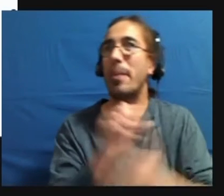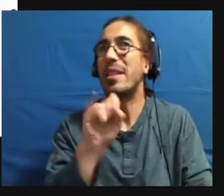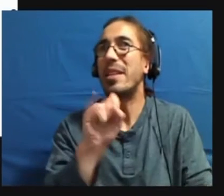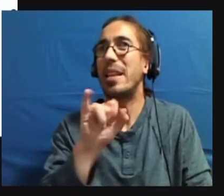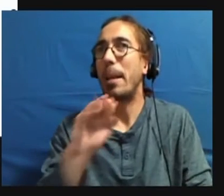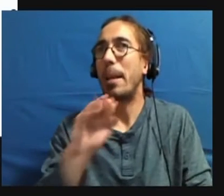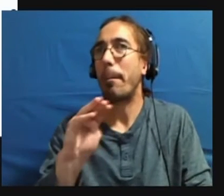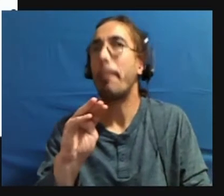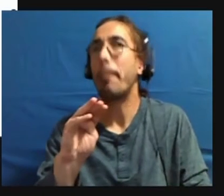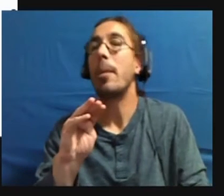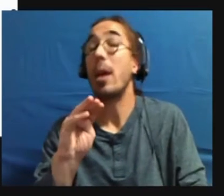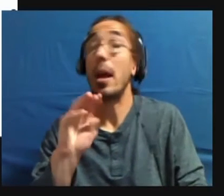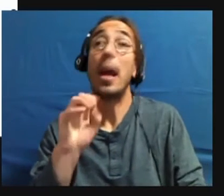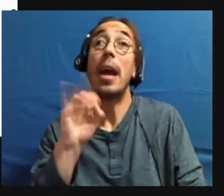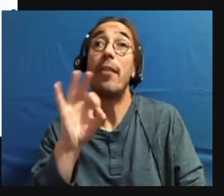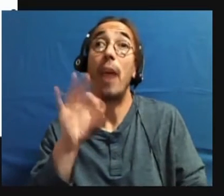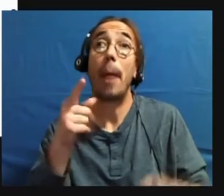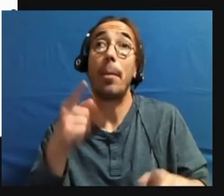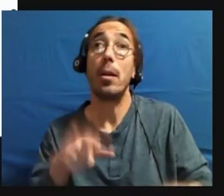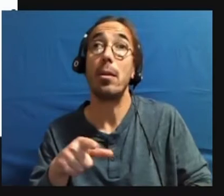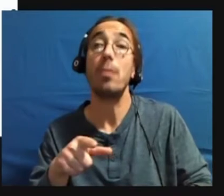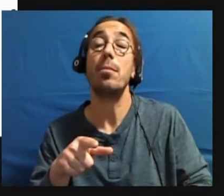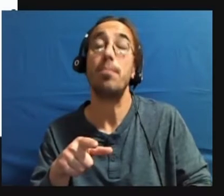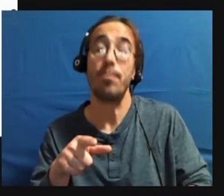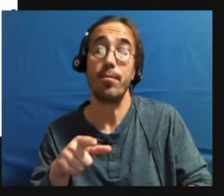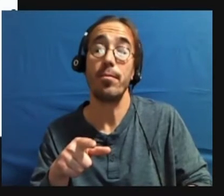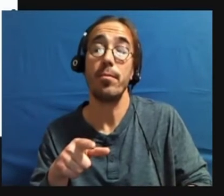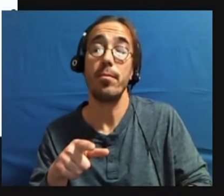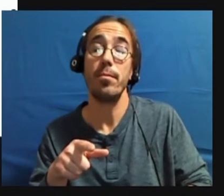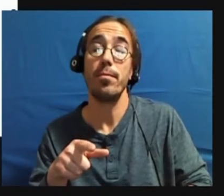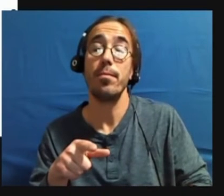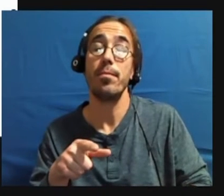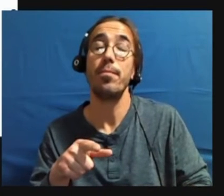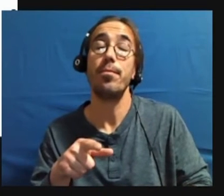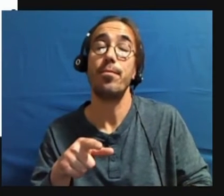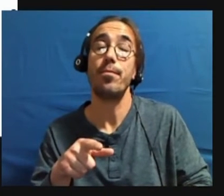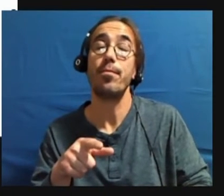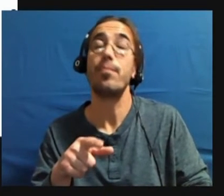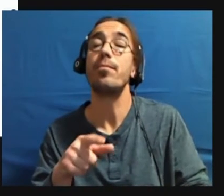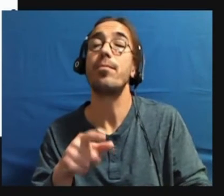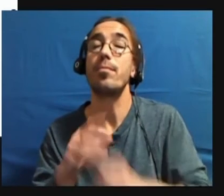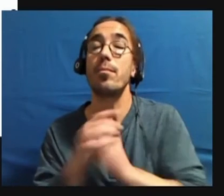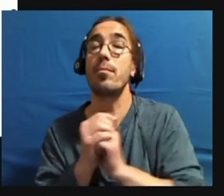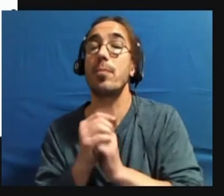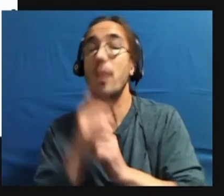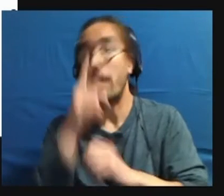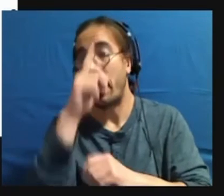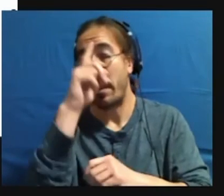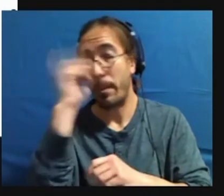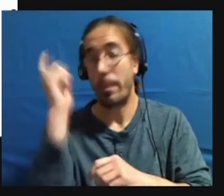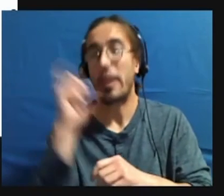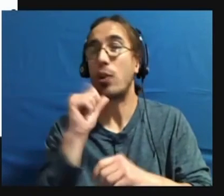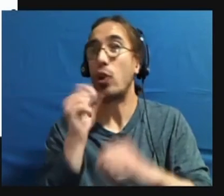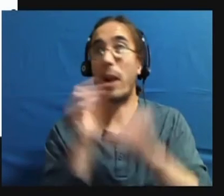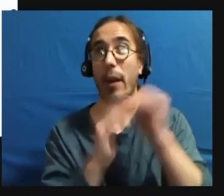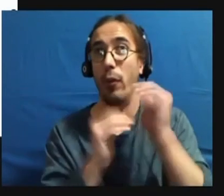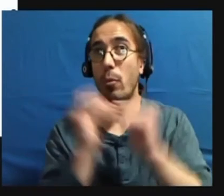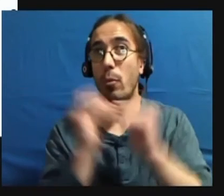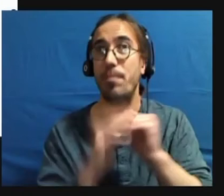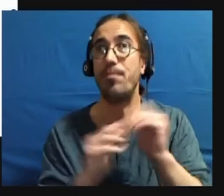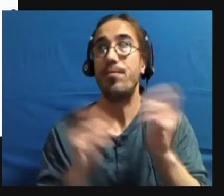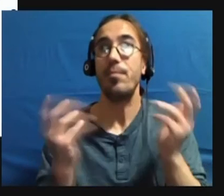that is happening, and that is one of the reasons why we're pursuing to stop your child stimming,